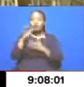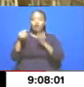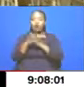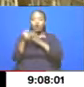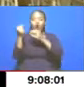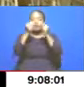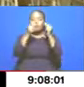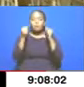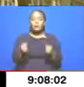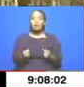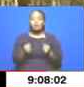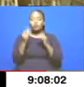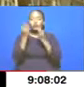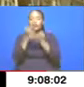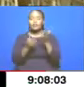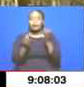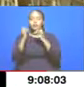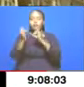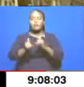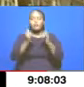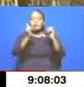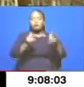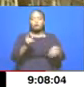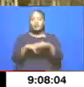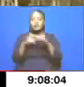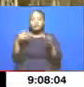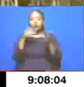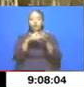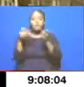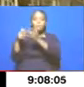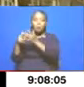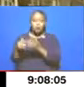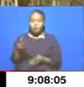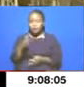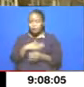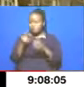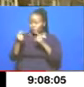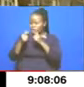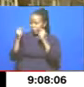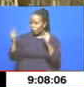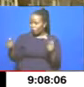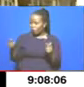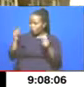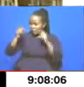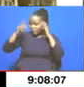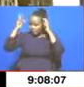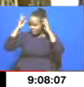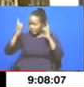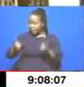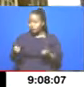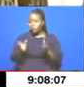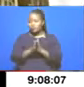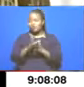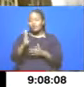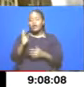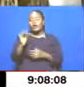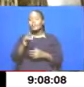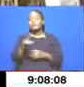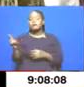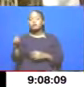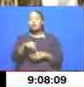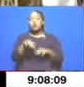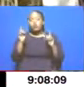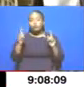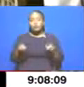individual. Now you lock him up totally. I would actually oppose that. And let us retain the